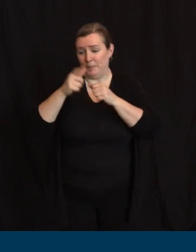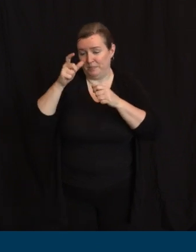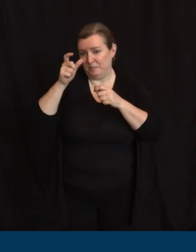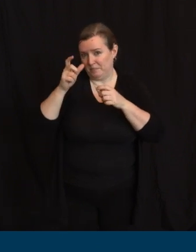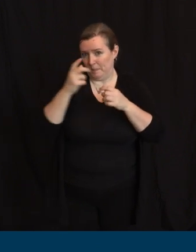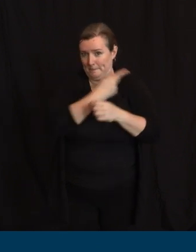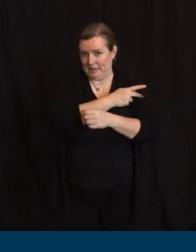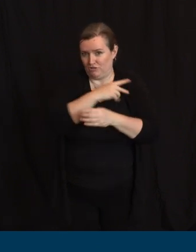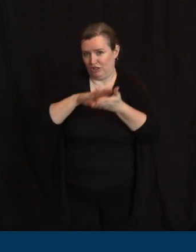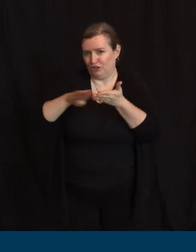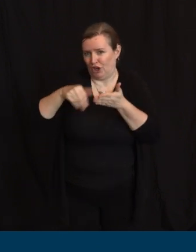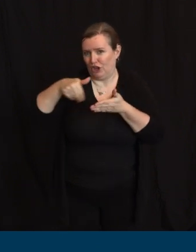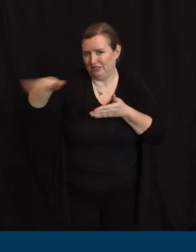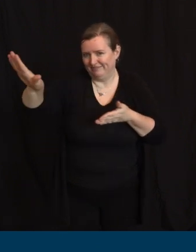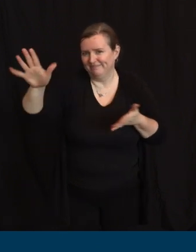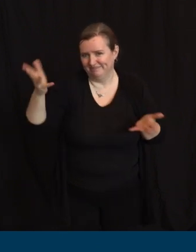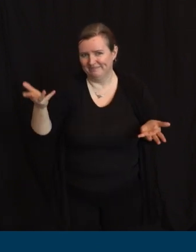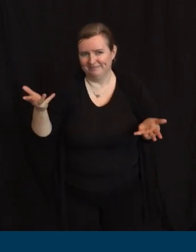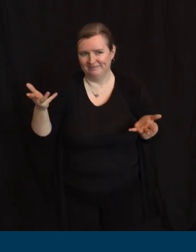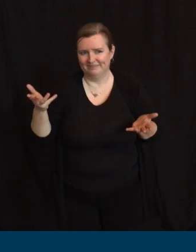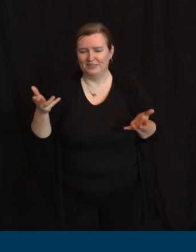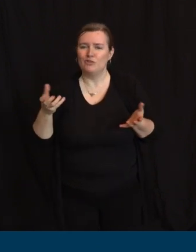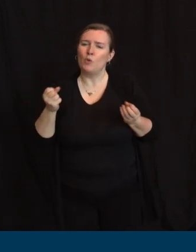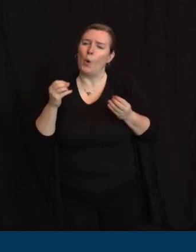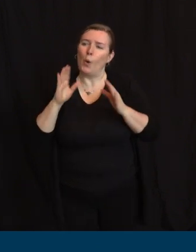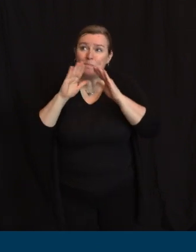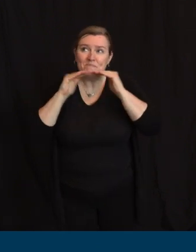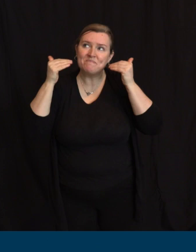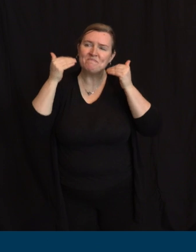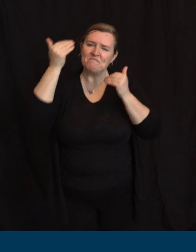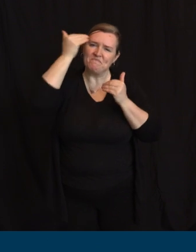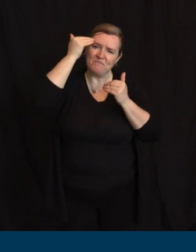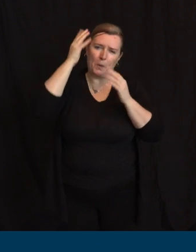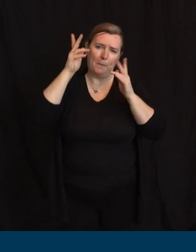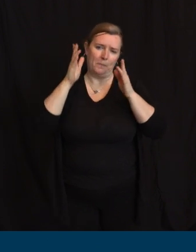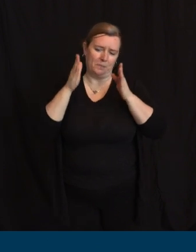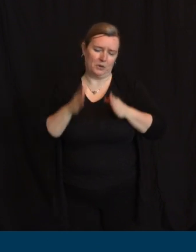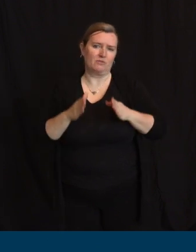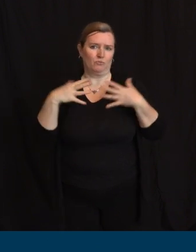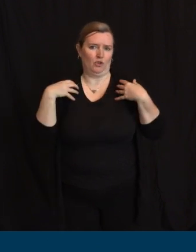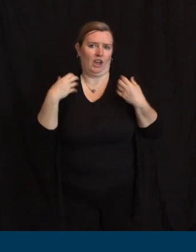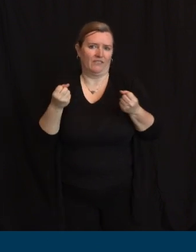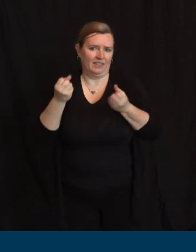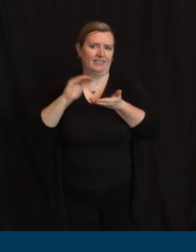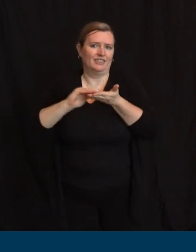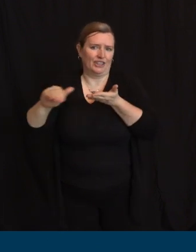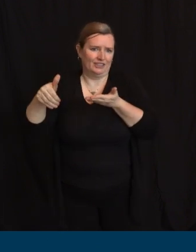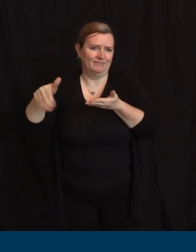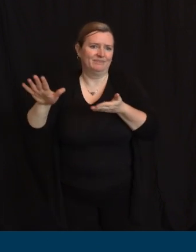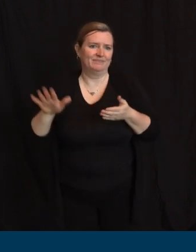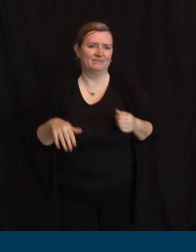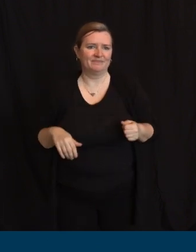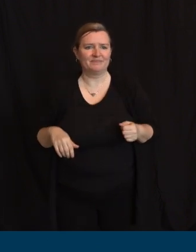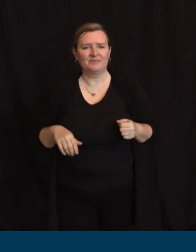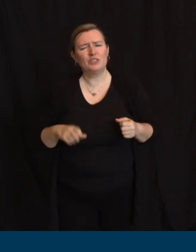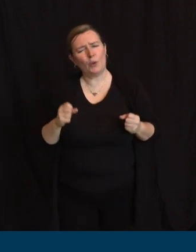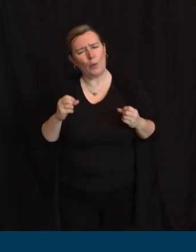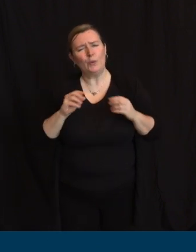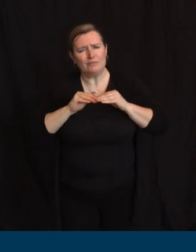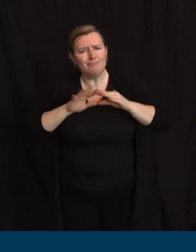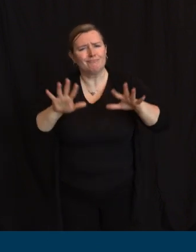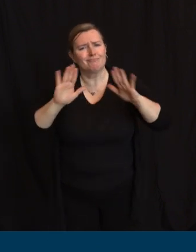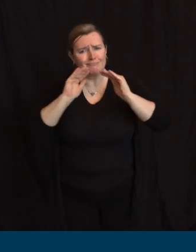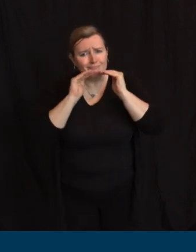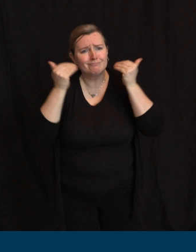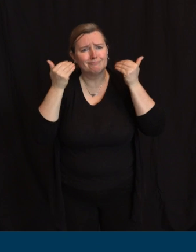to the faces. We will all get there. Each and every single one of us is equally essential in